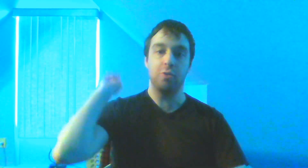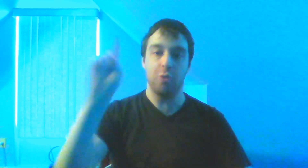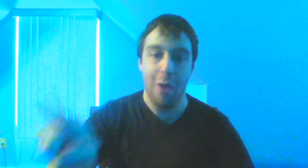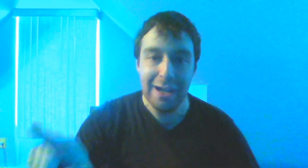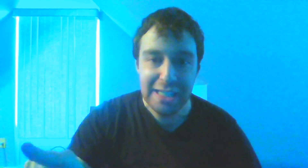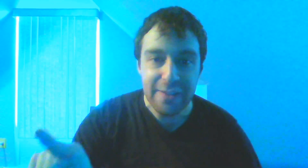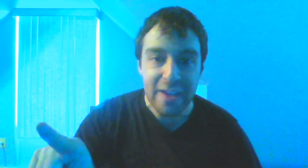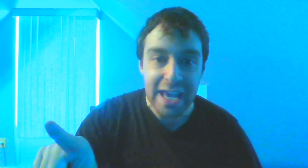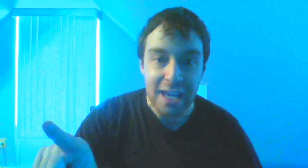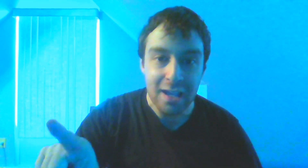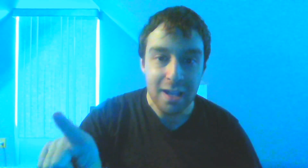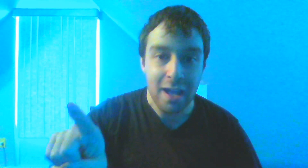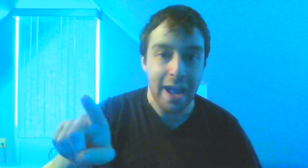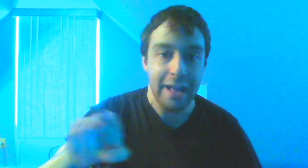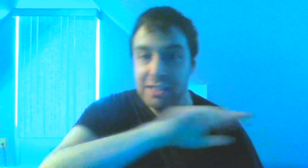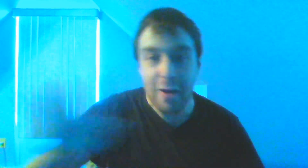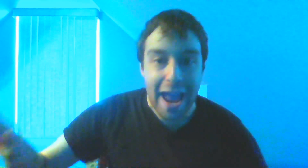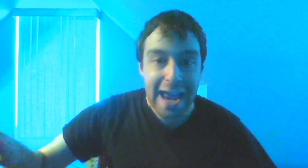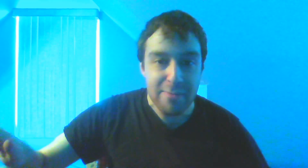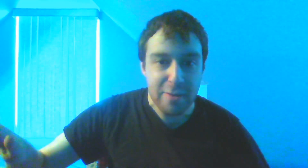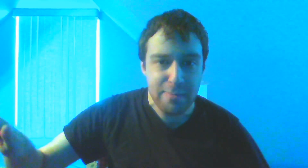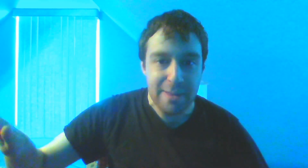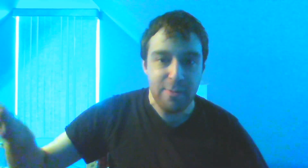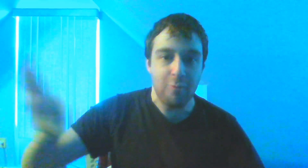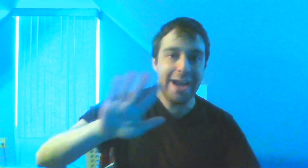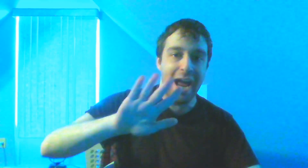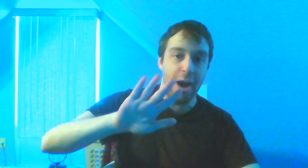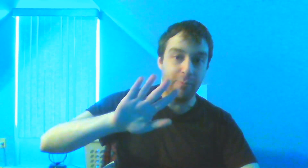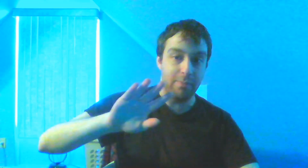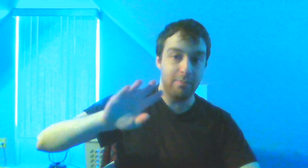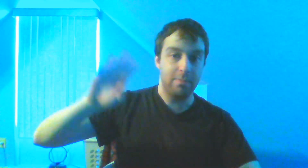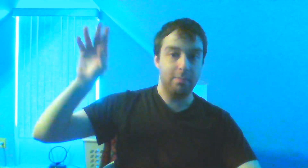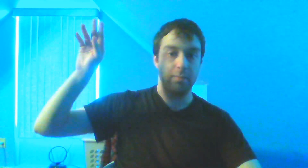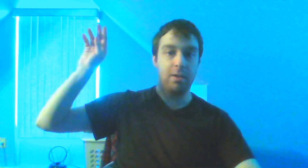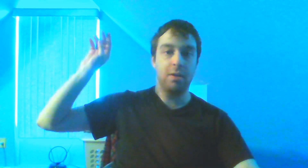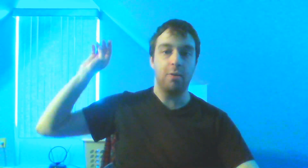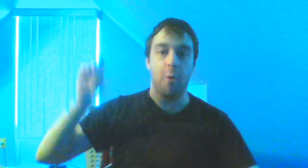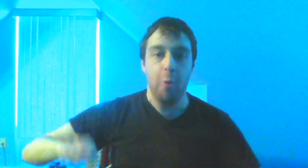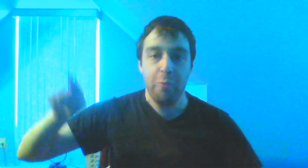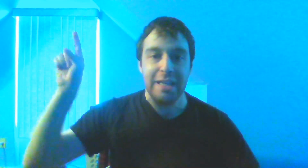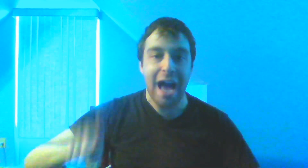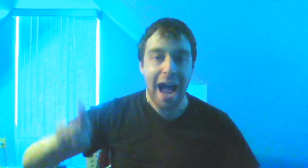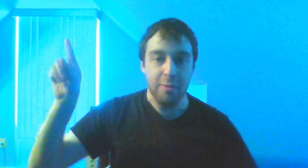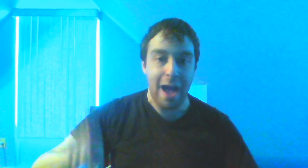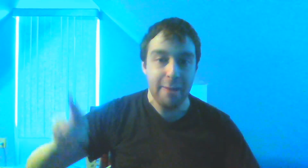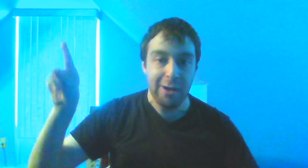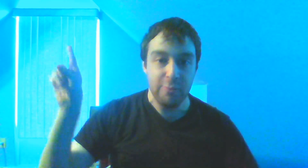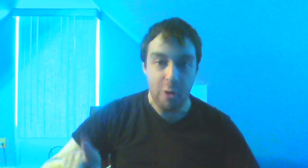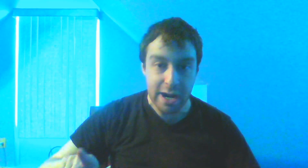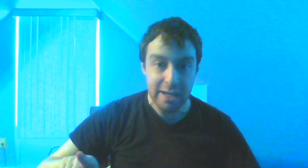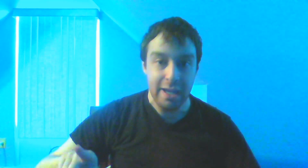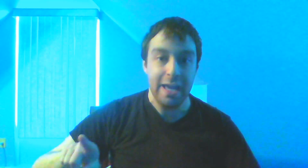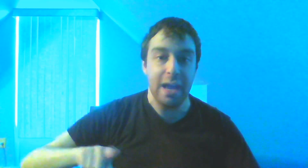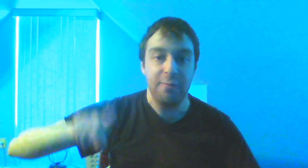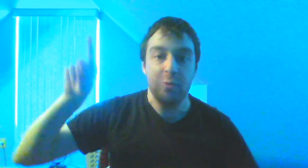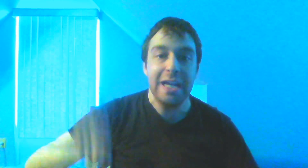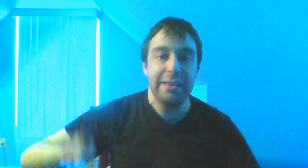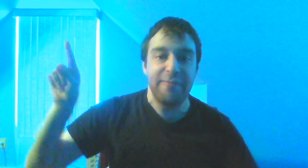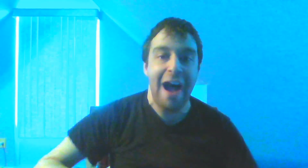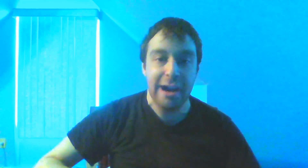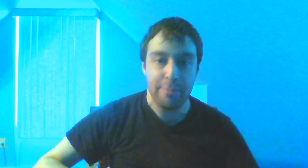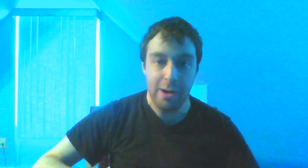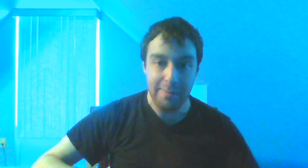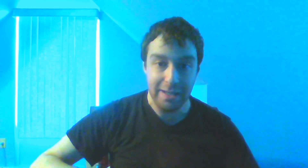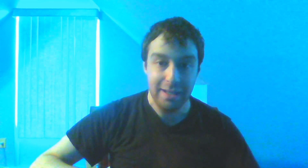go on TV and tell 8 million people right now, only dial 911 if you